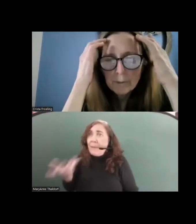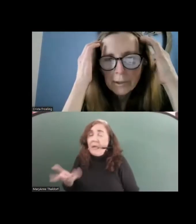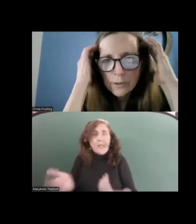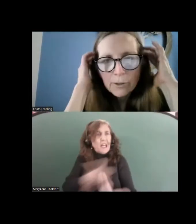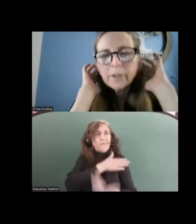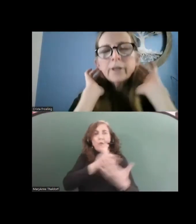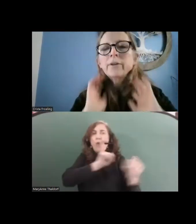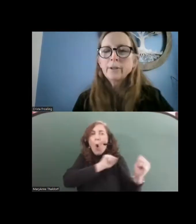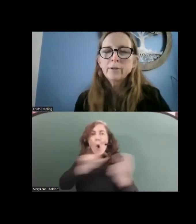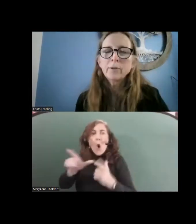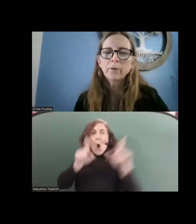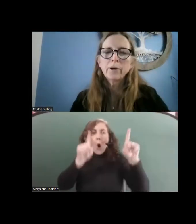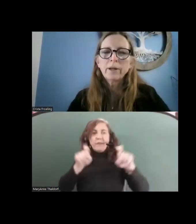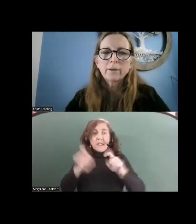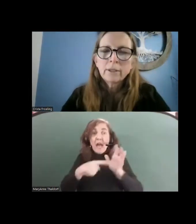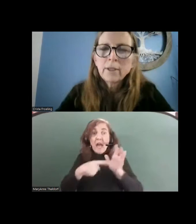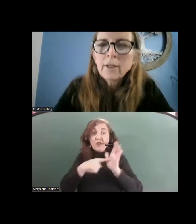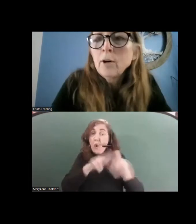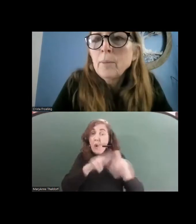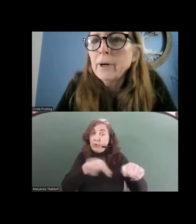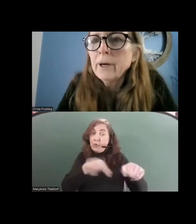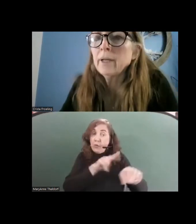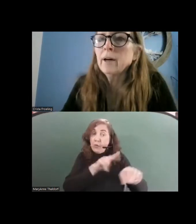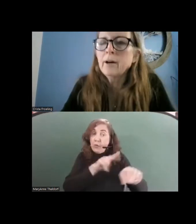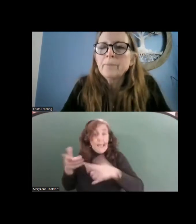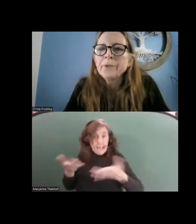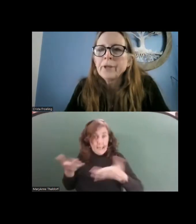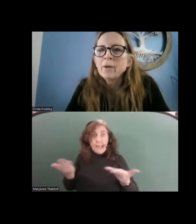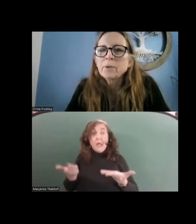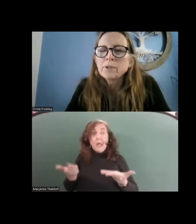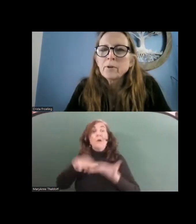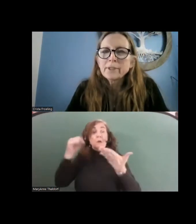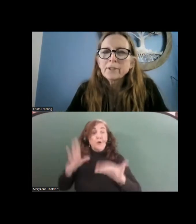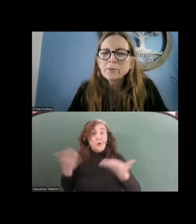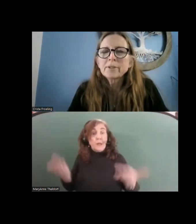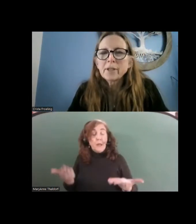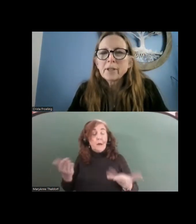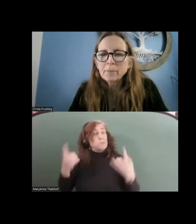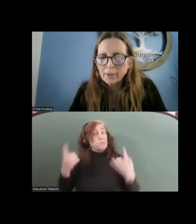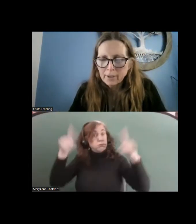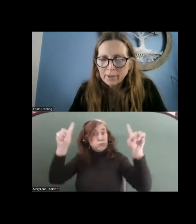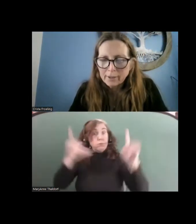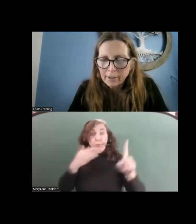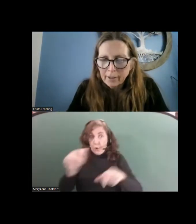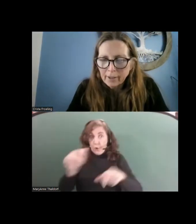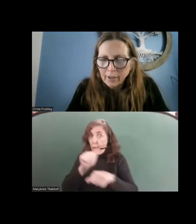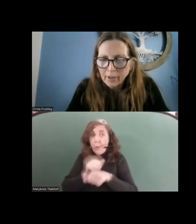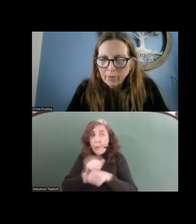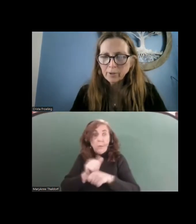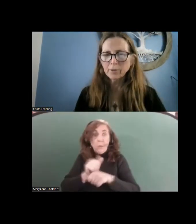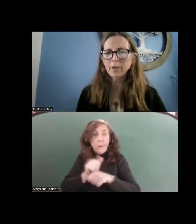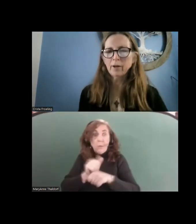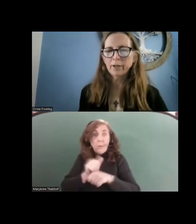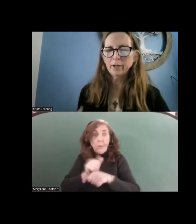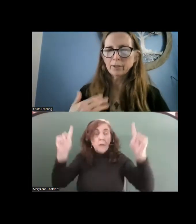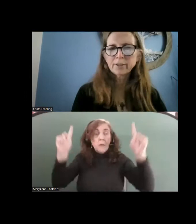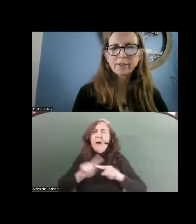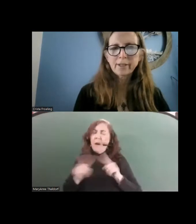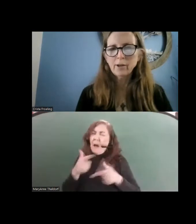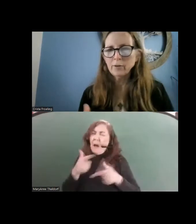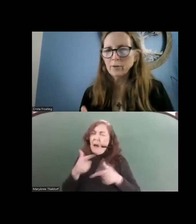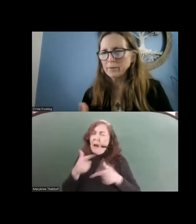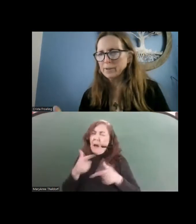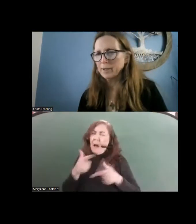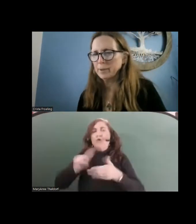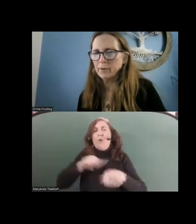so he was a student here and he did quite well. But it was always interesting because, usually audiologists can